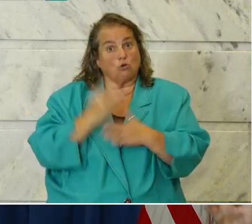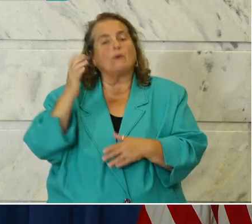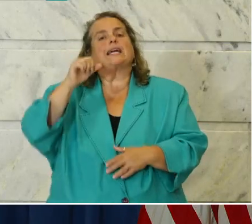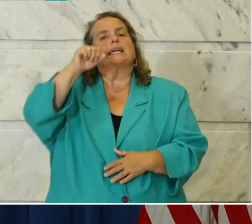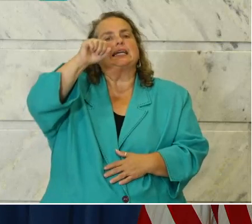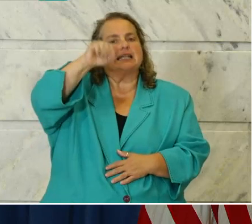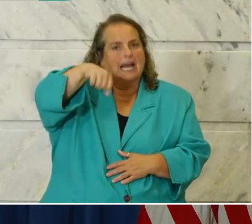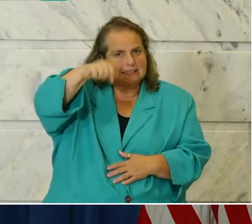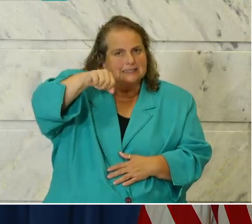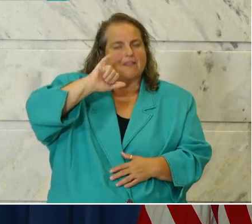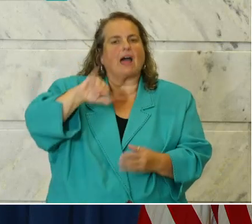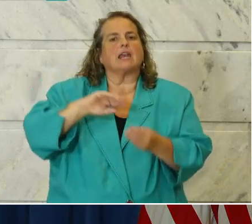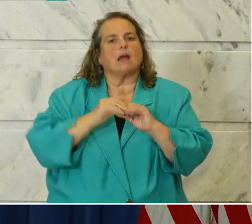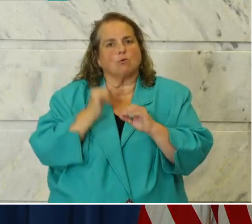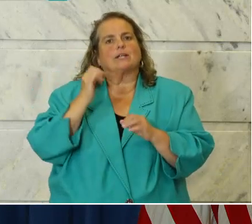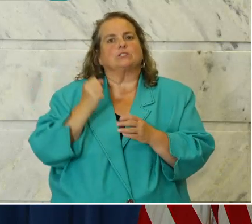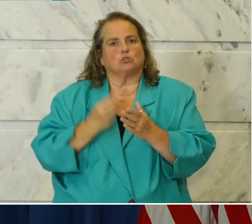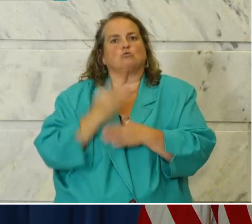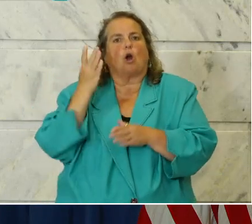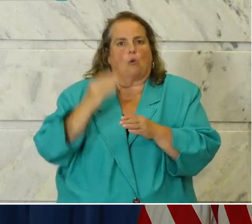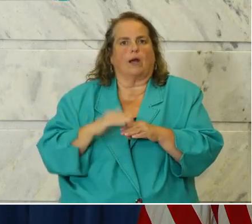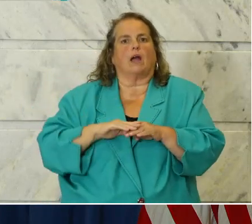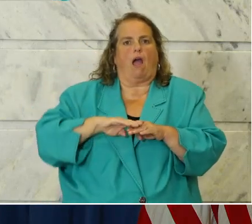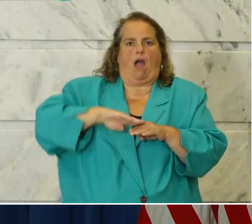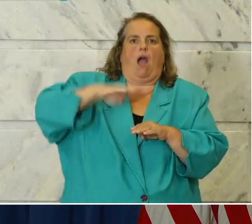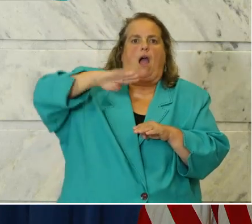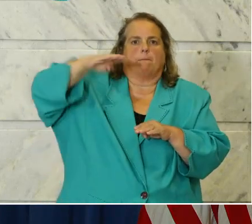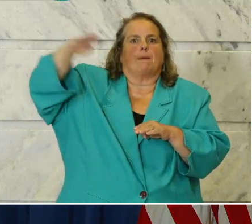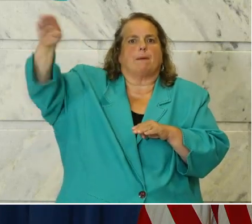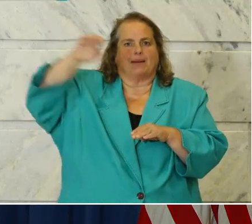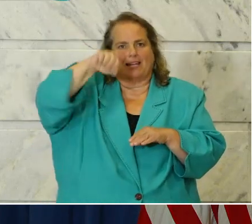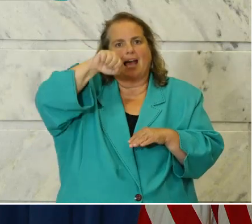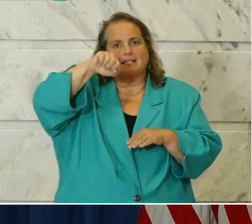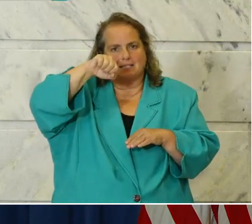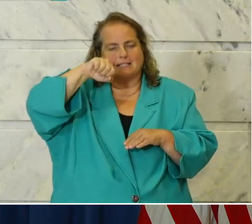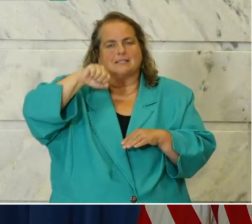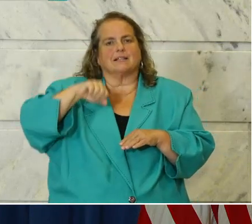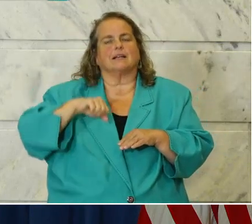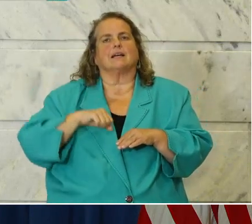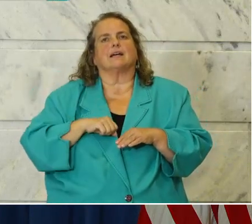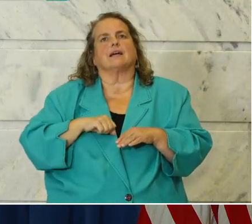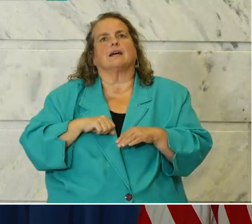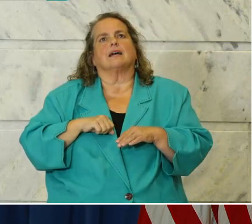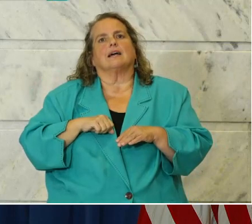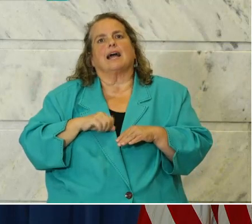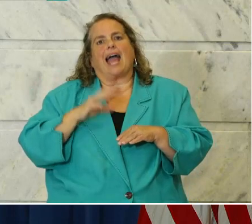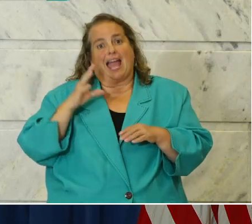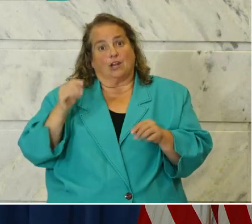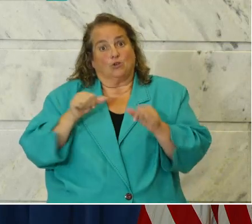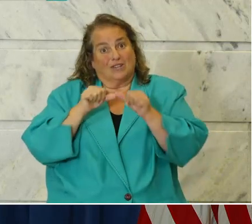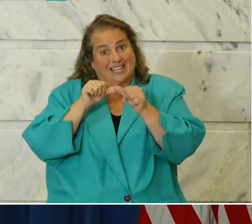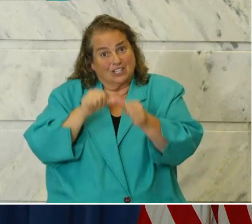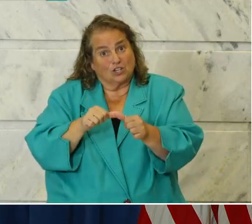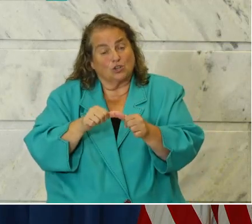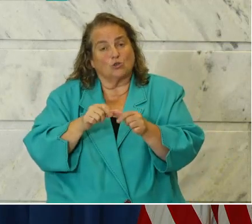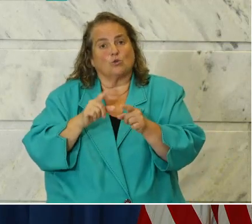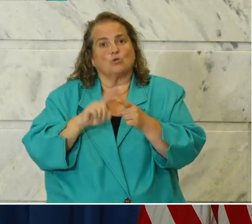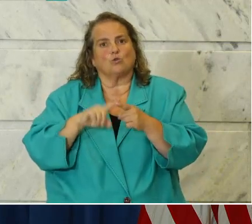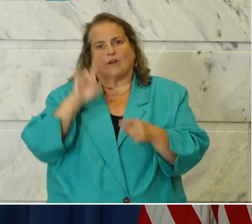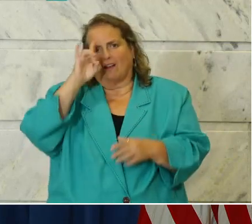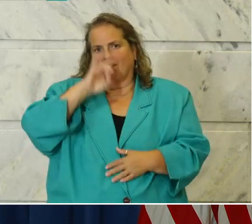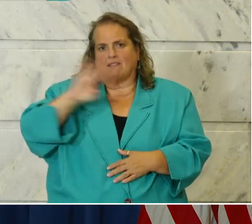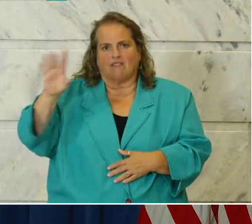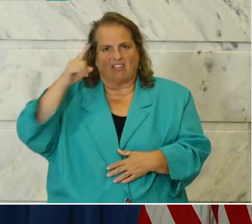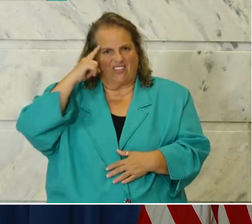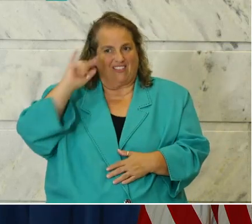numbers in the aggregate tell us where we are and are valid to tell us where we're going. And continued attempt to disbelieve the